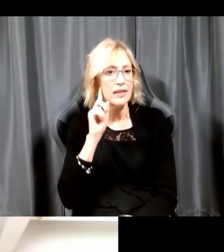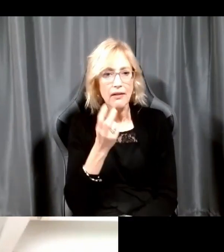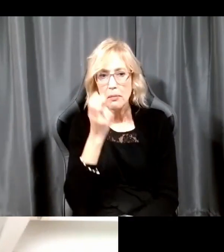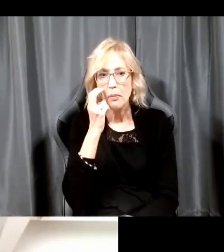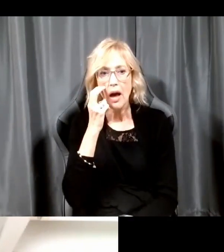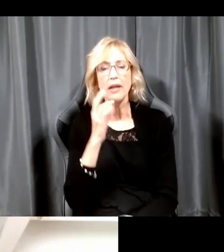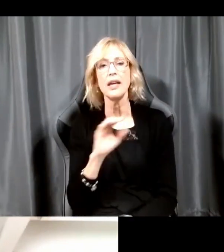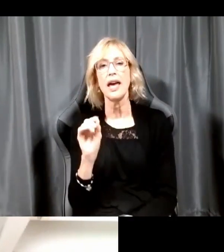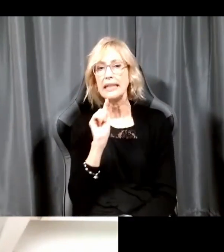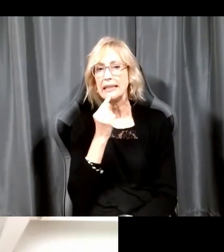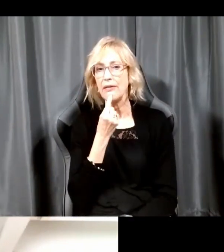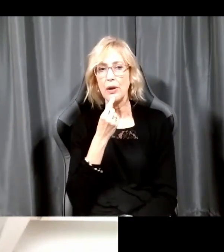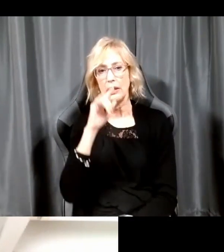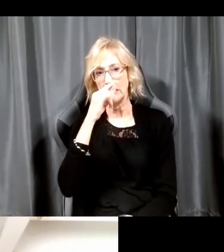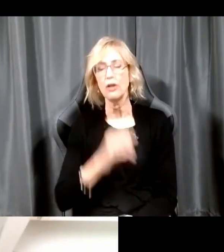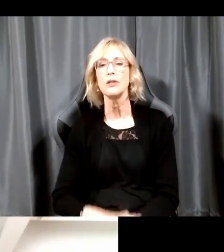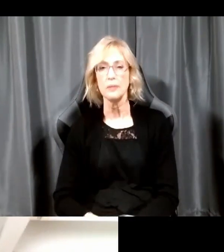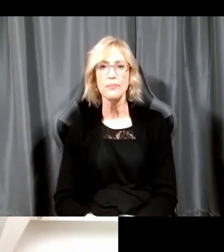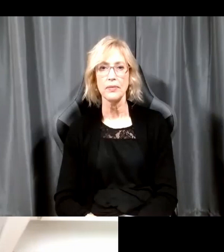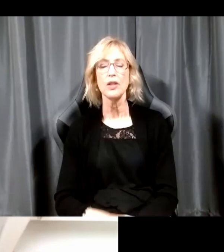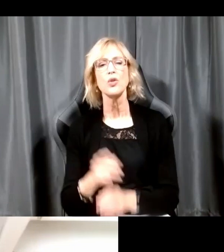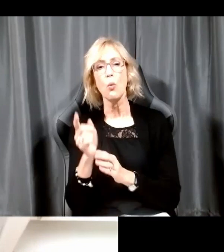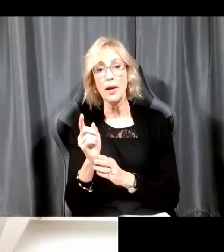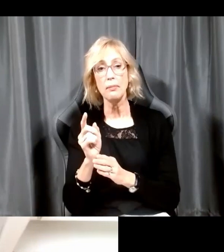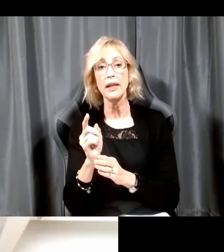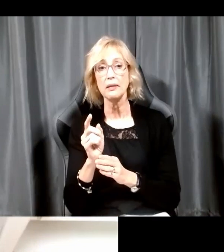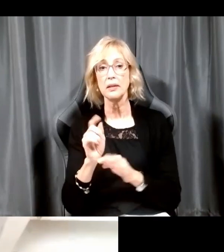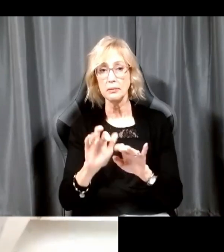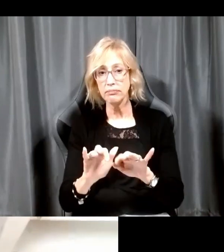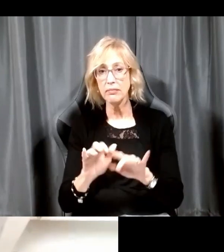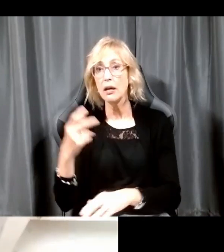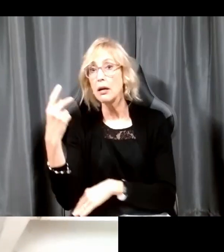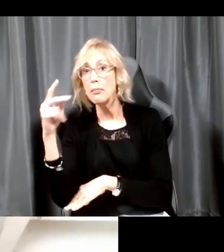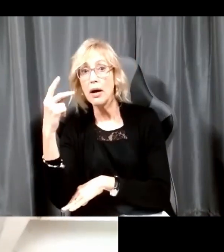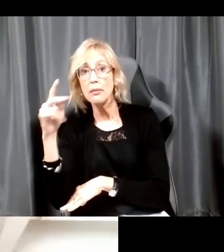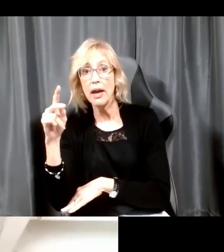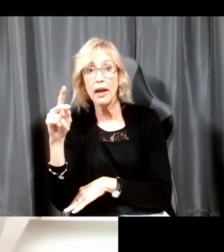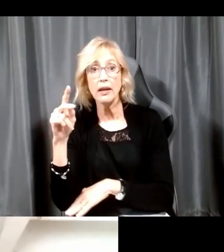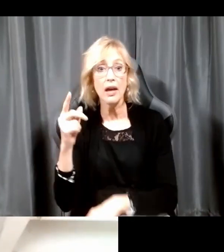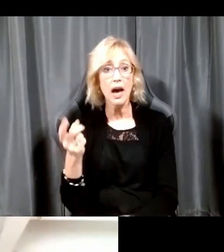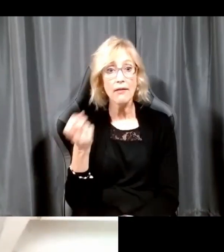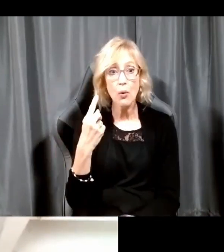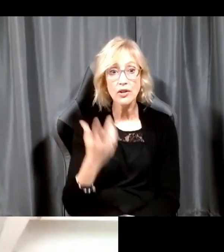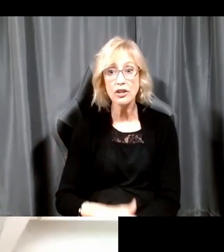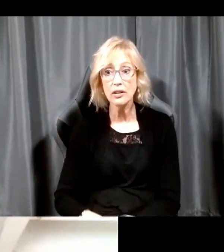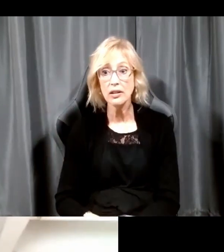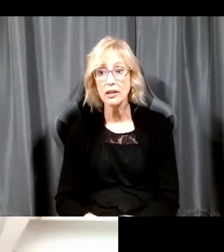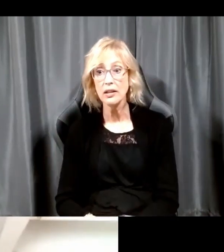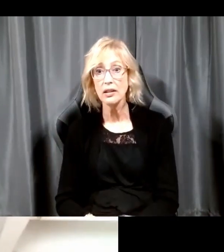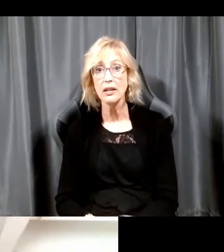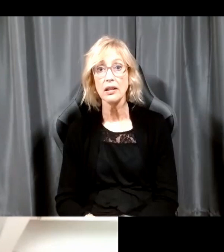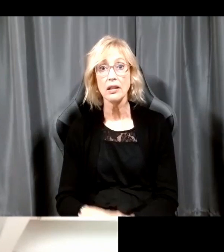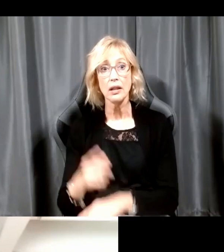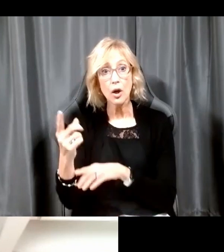severe kiddos. So please take a minute to do that. Does Pohnpei have a question? I see a hand up over there. Do you guys have a question